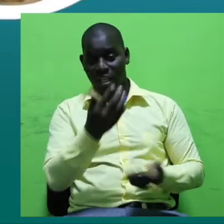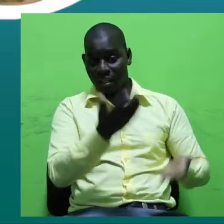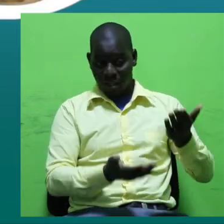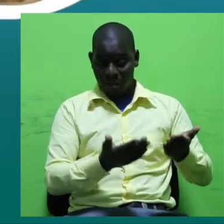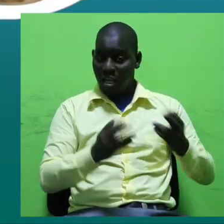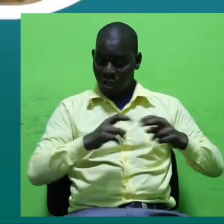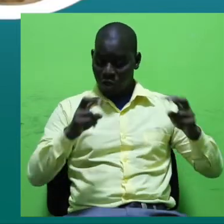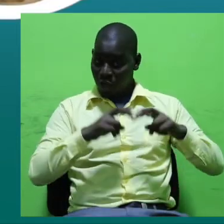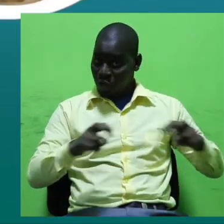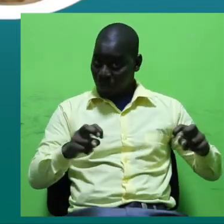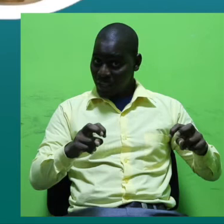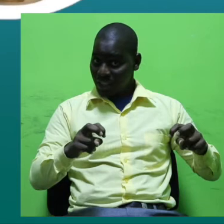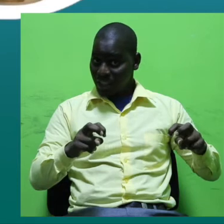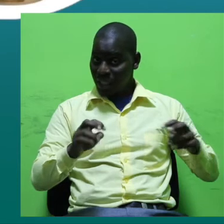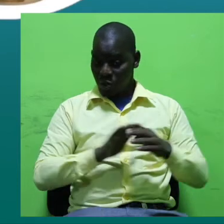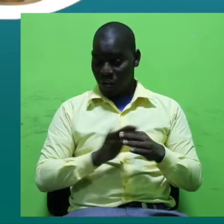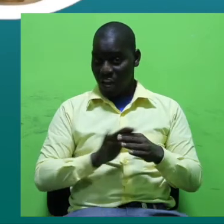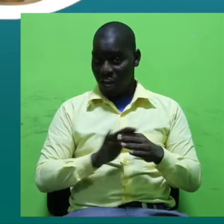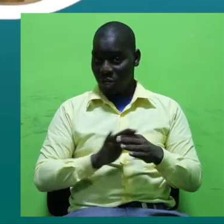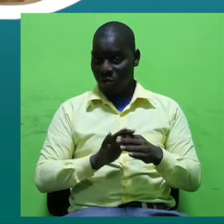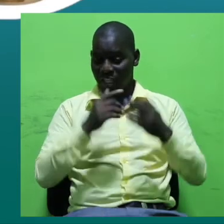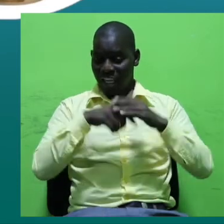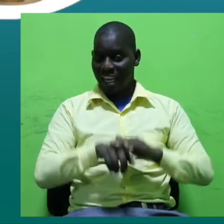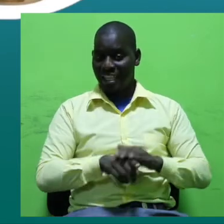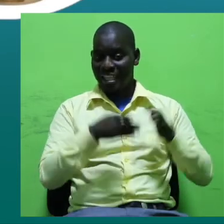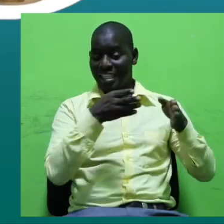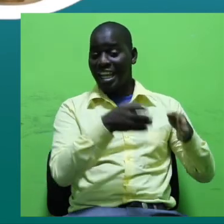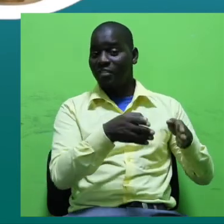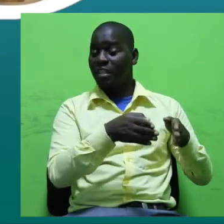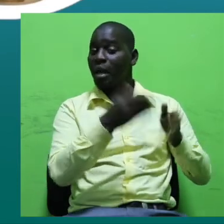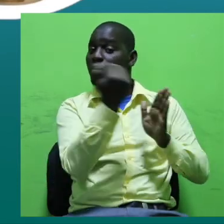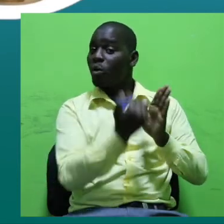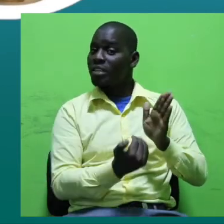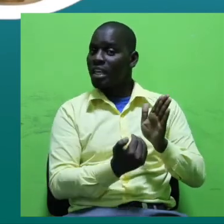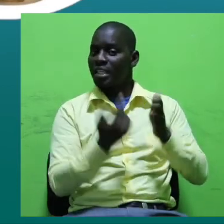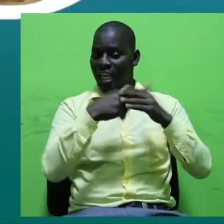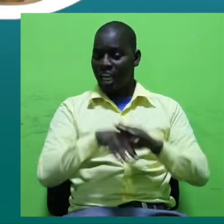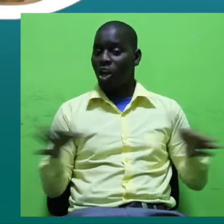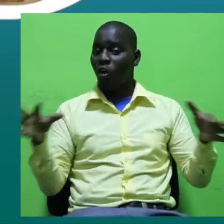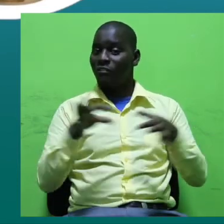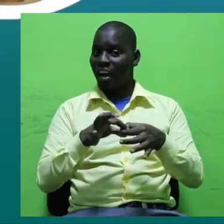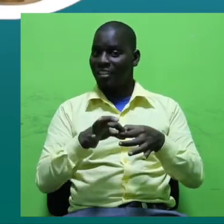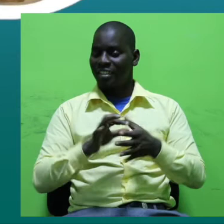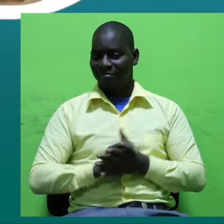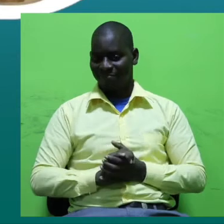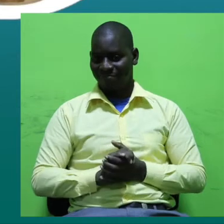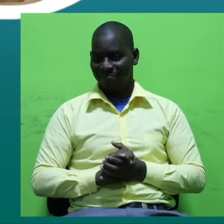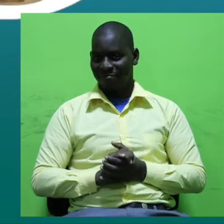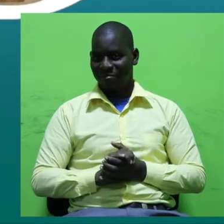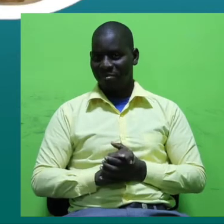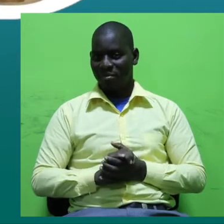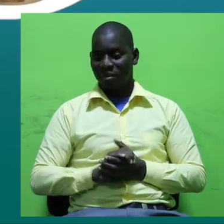beam balance, spring balance, electronic balance, etc. The SI unit of mass is kilogram,